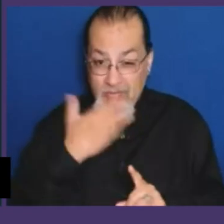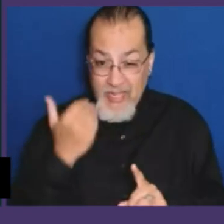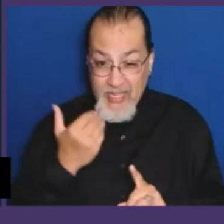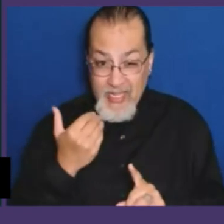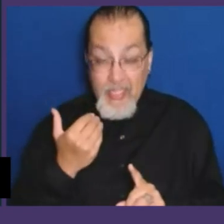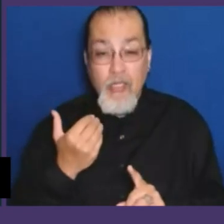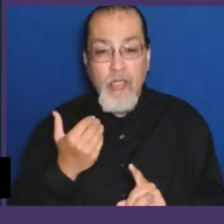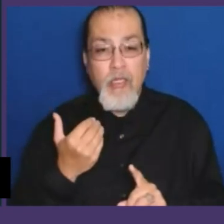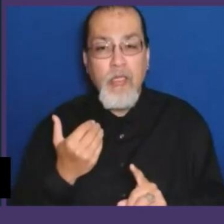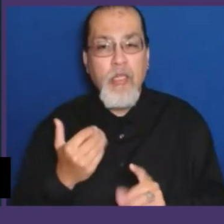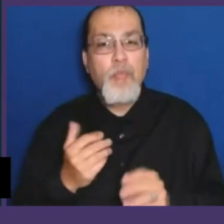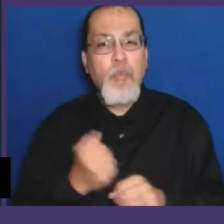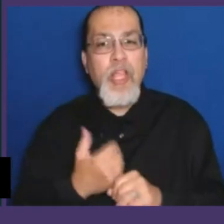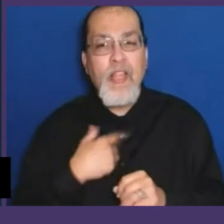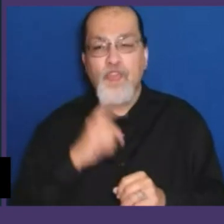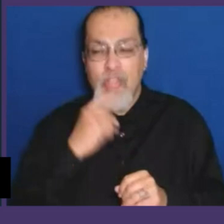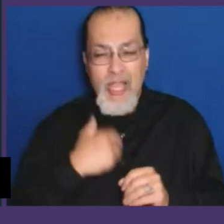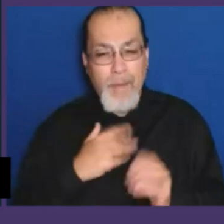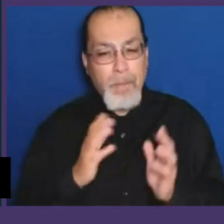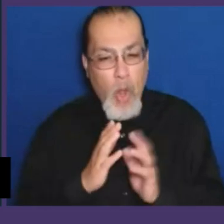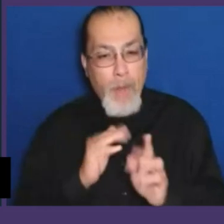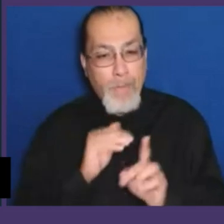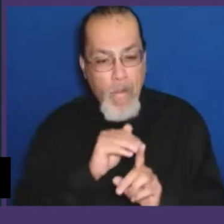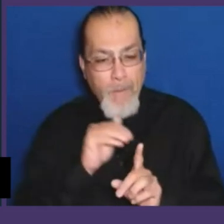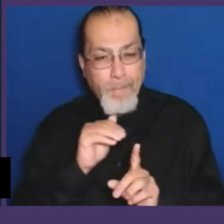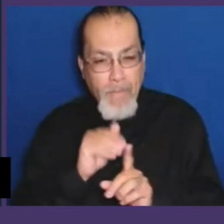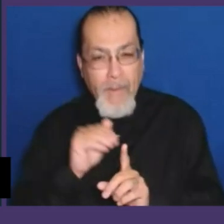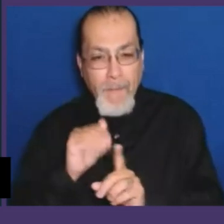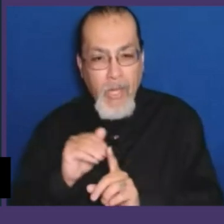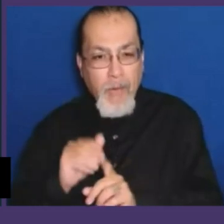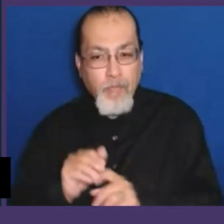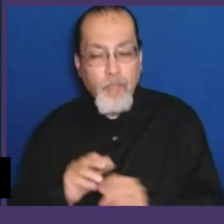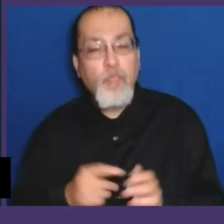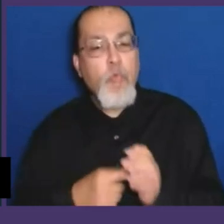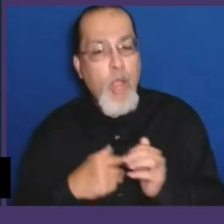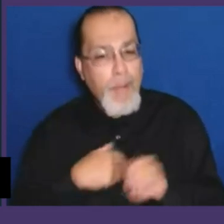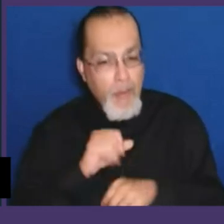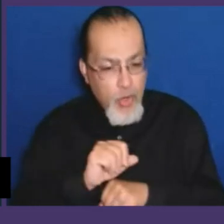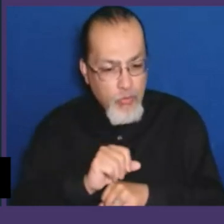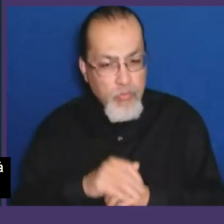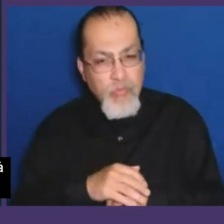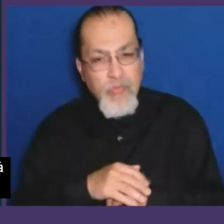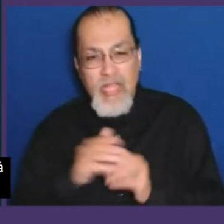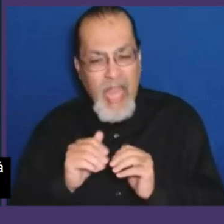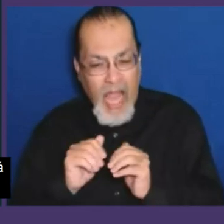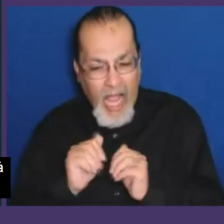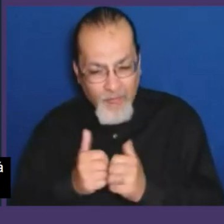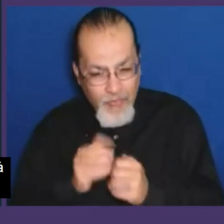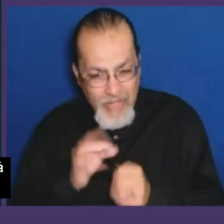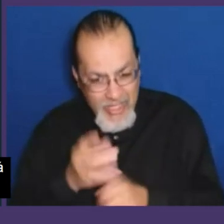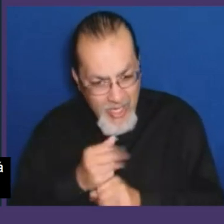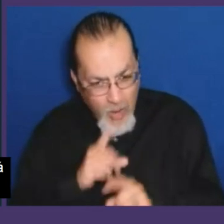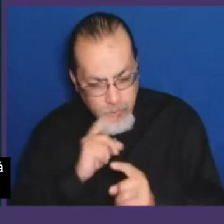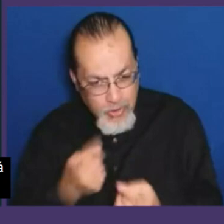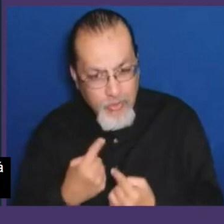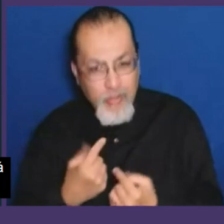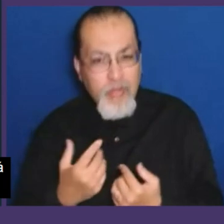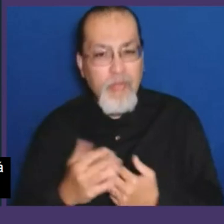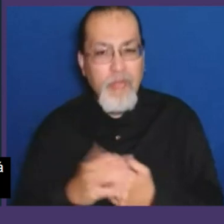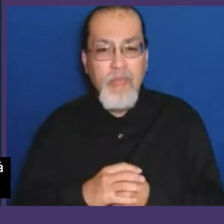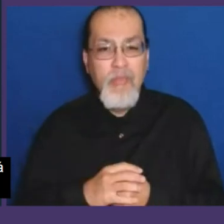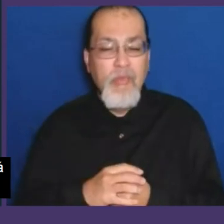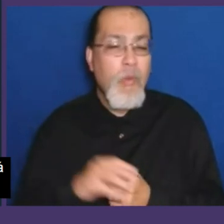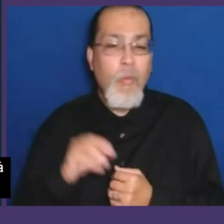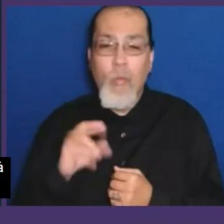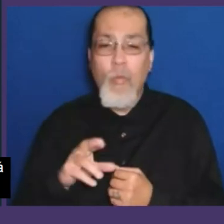answering a question. And if you give a few examples, the transformer will imitate that template, and it will just end up working